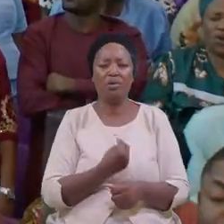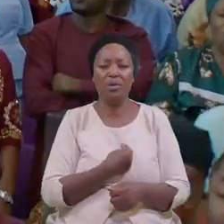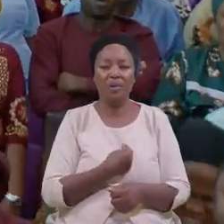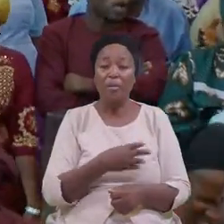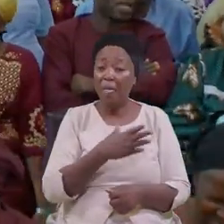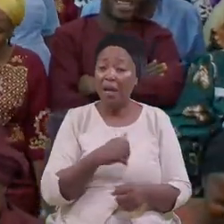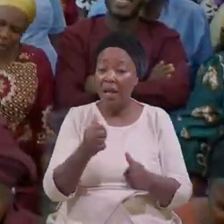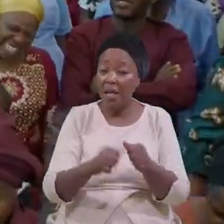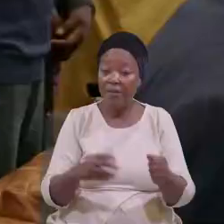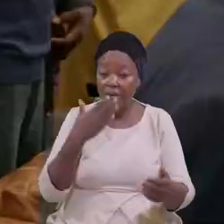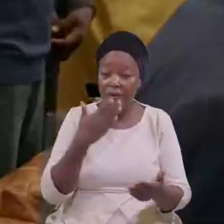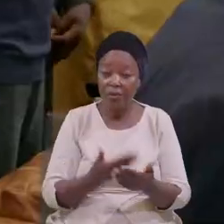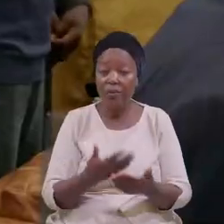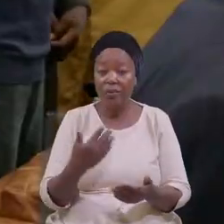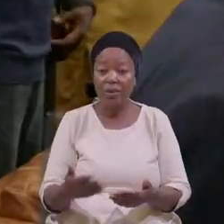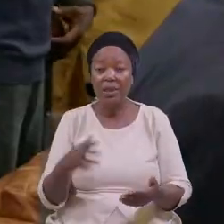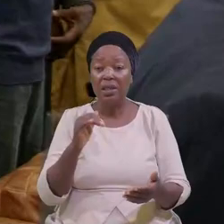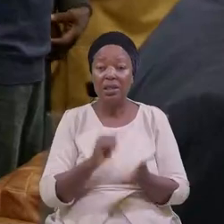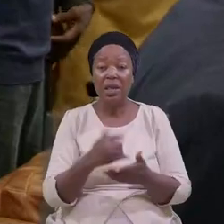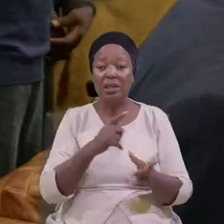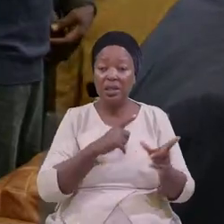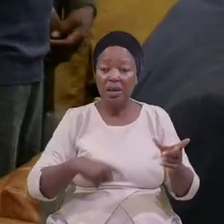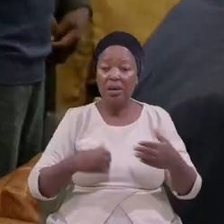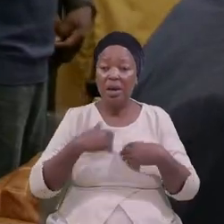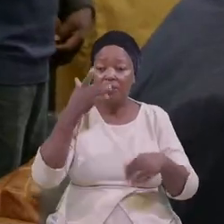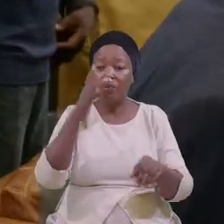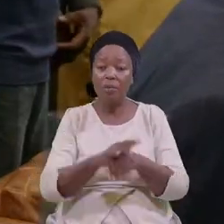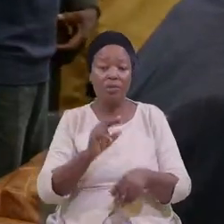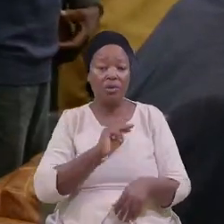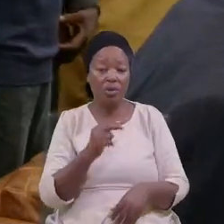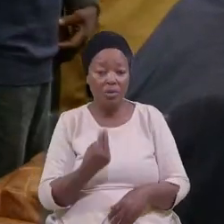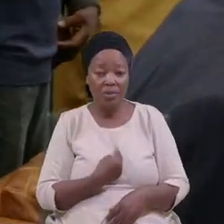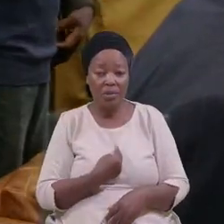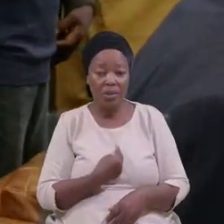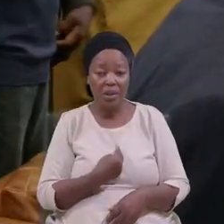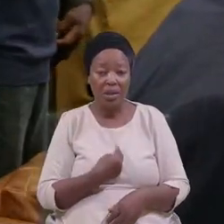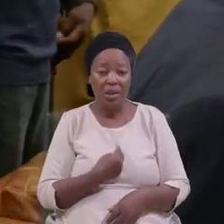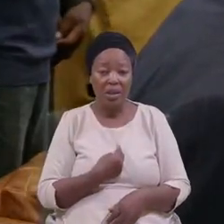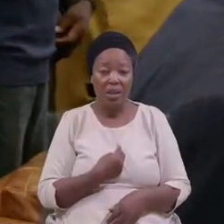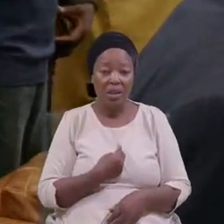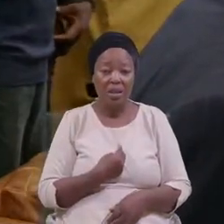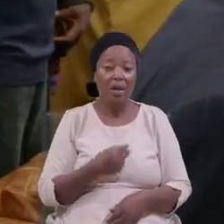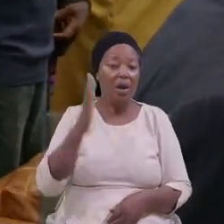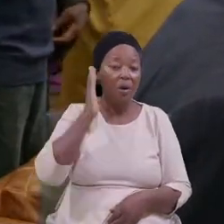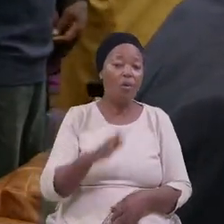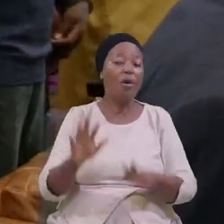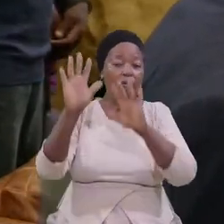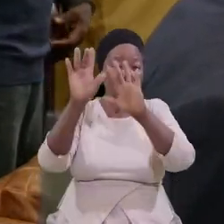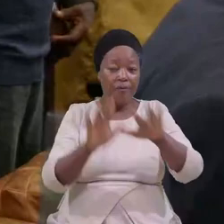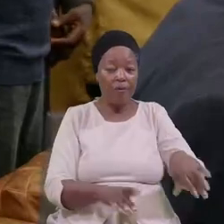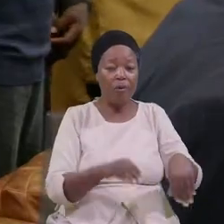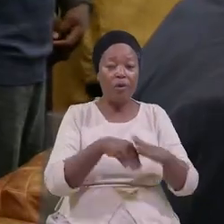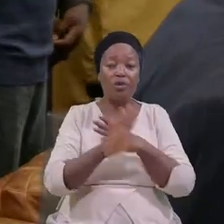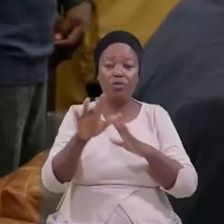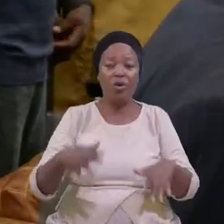every good thing the Lord has promised us will flow into your